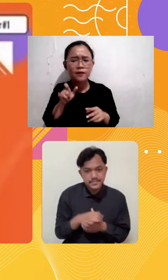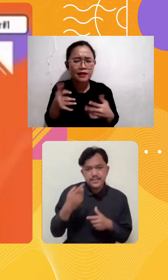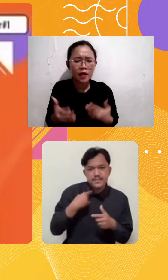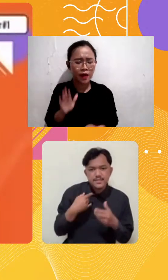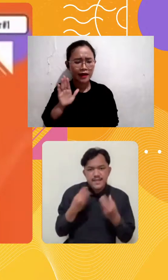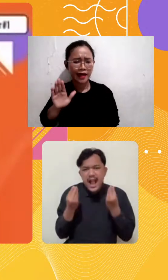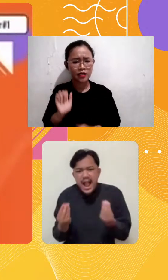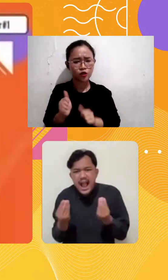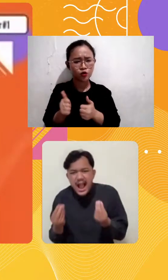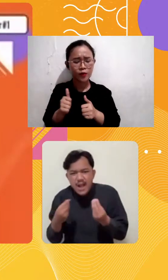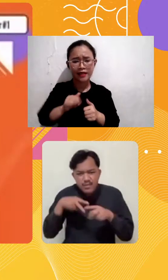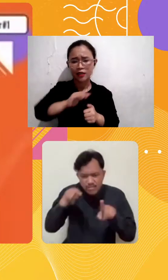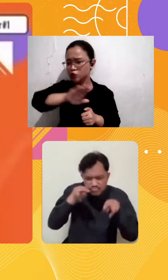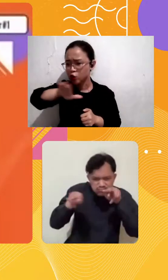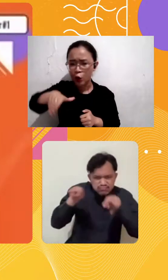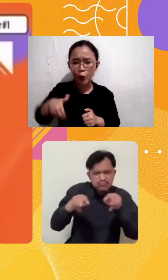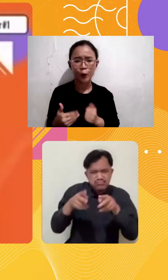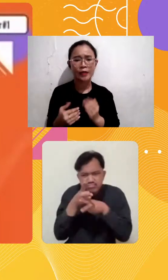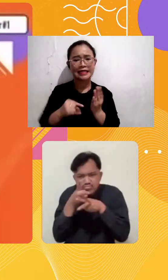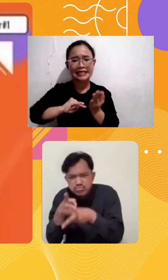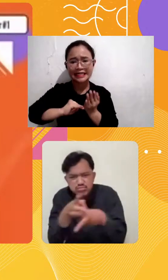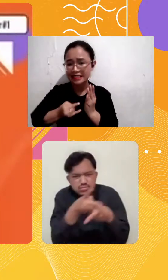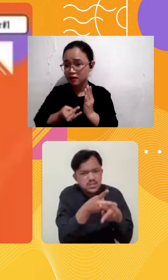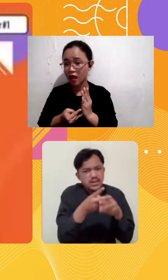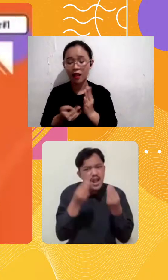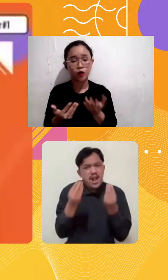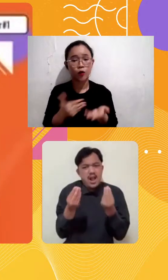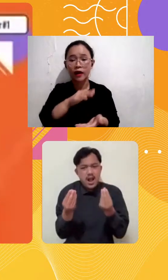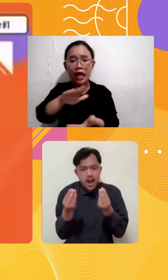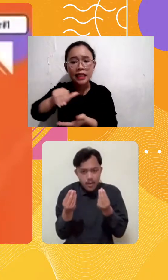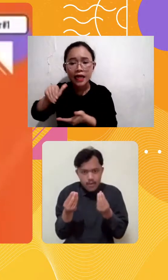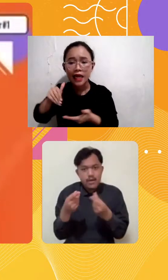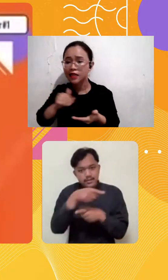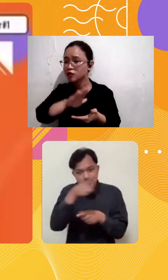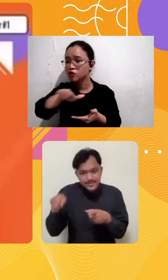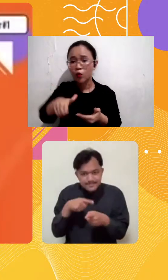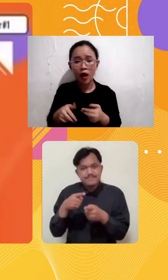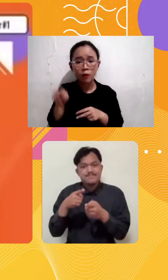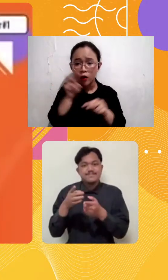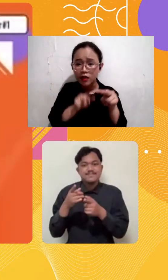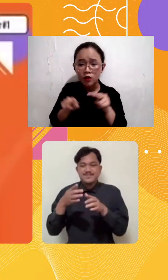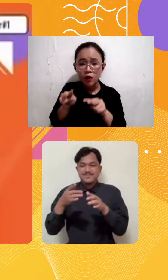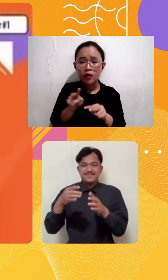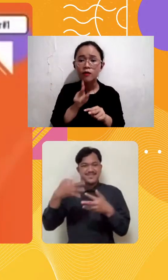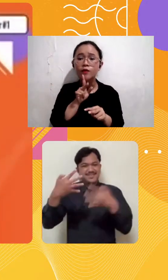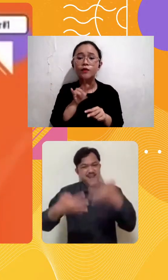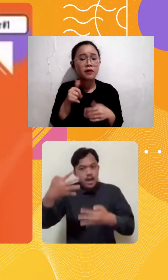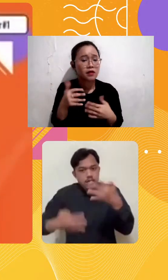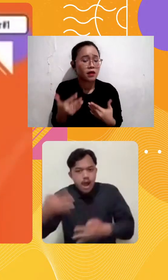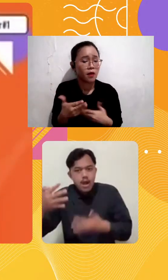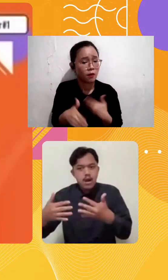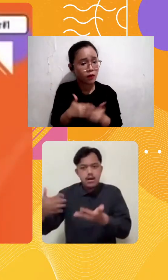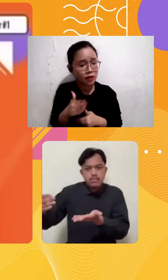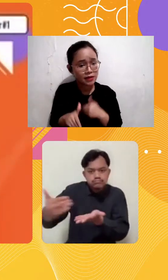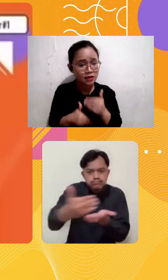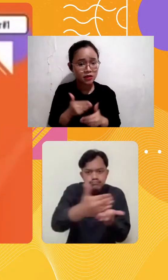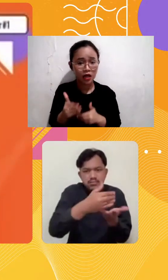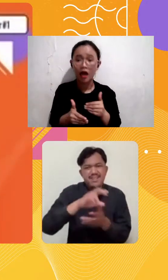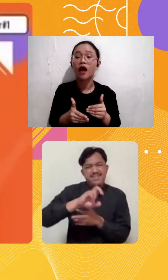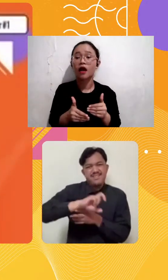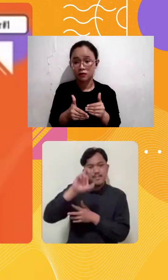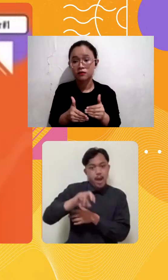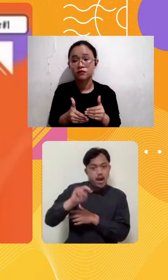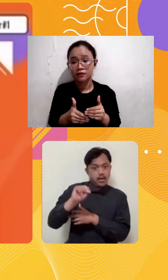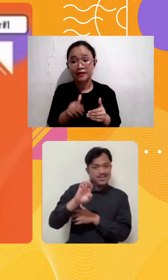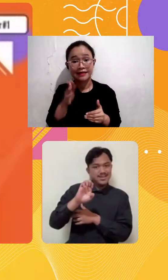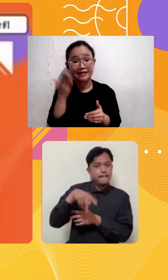develop to collect data on young people accessing this platform? Actually, Vitika has already answered this